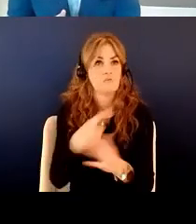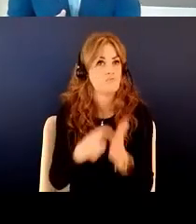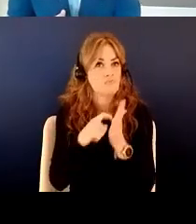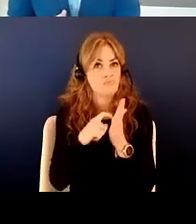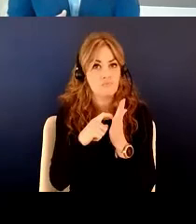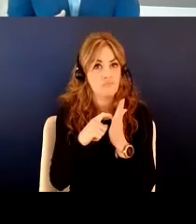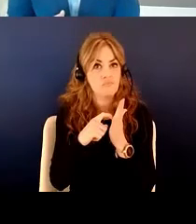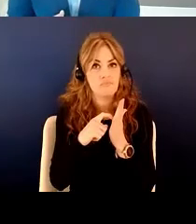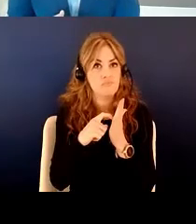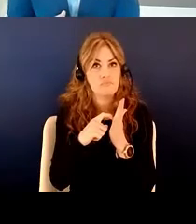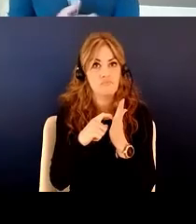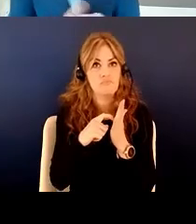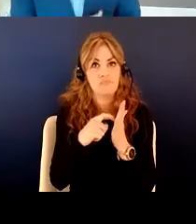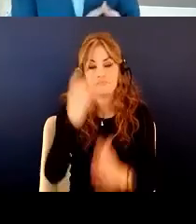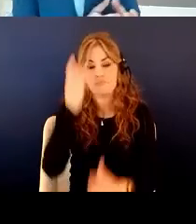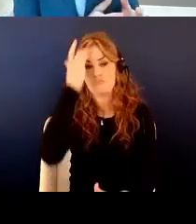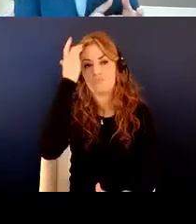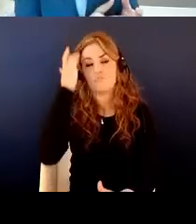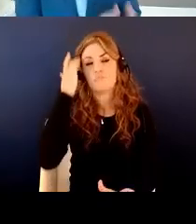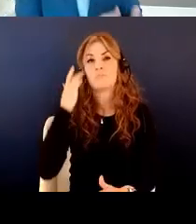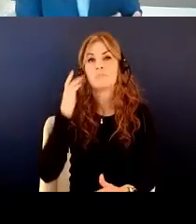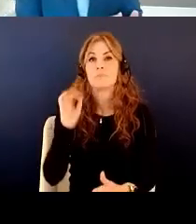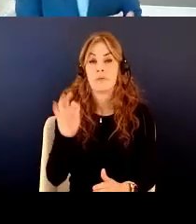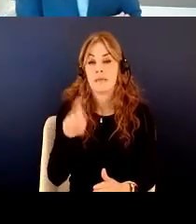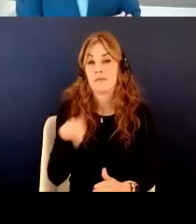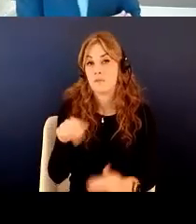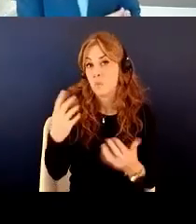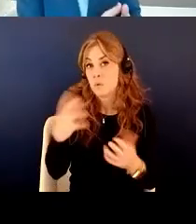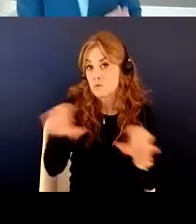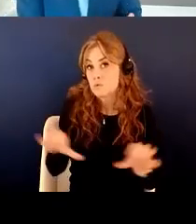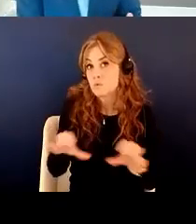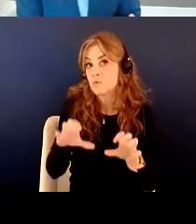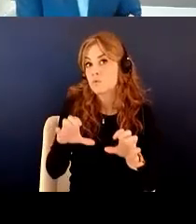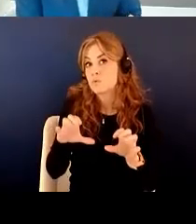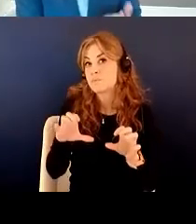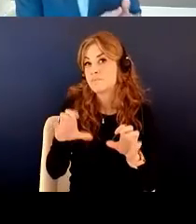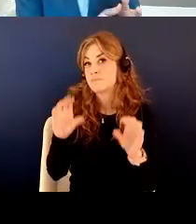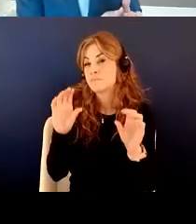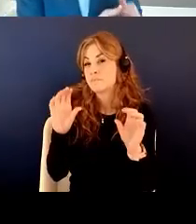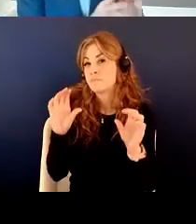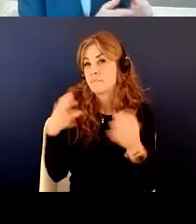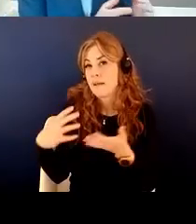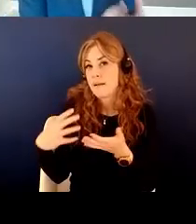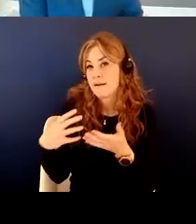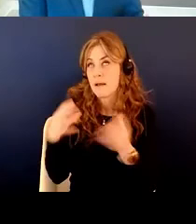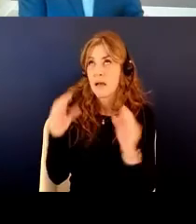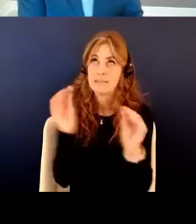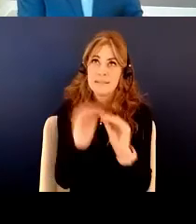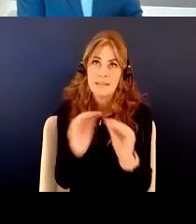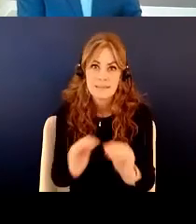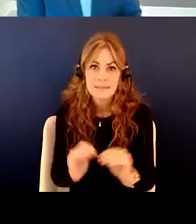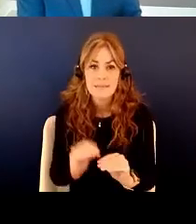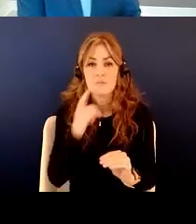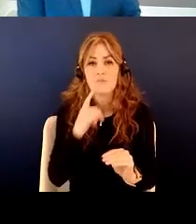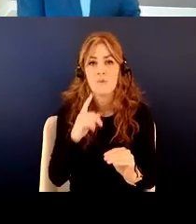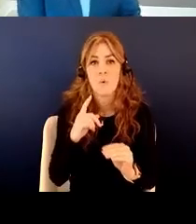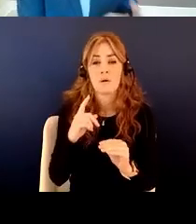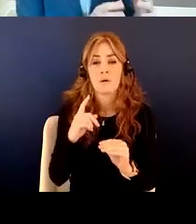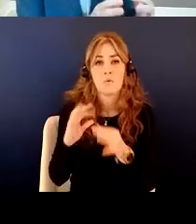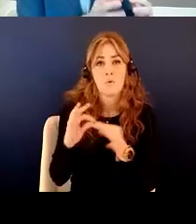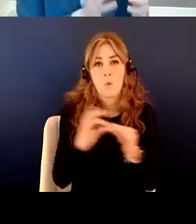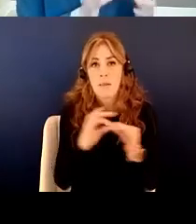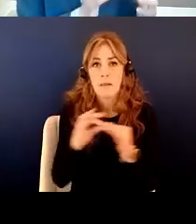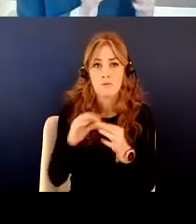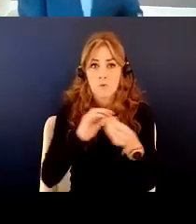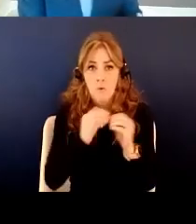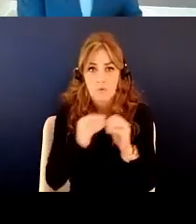well. So if you're interested in doing a synthesis on the the correlation coefficients, then